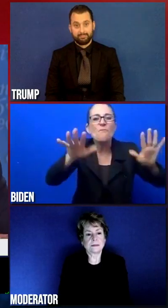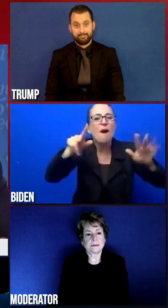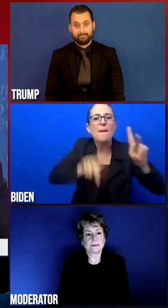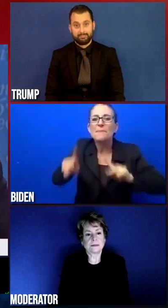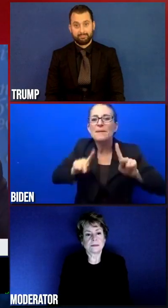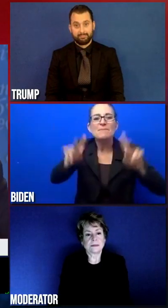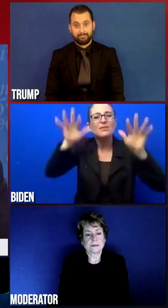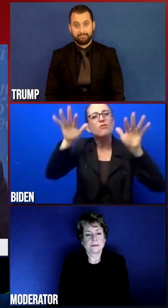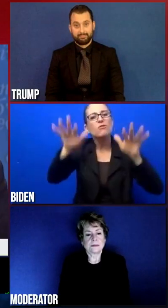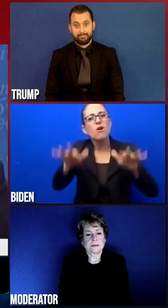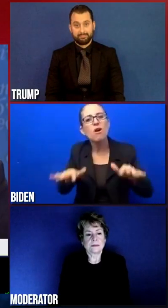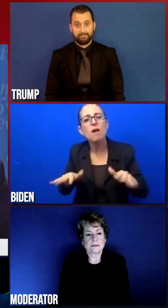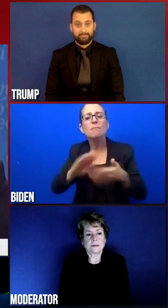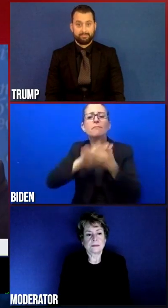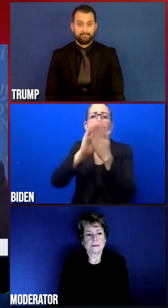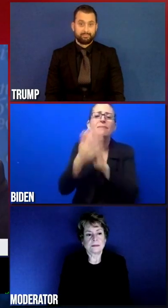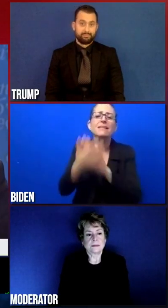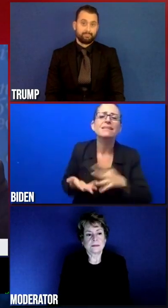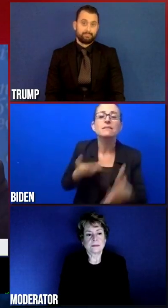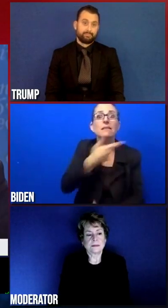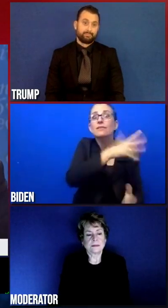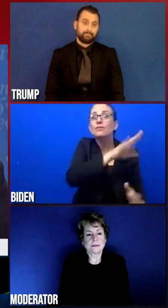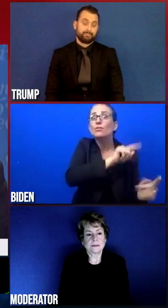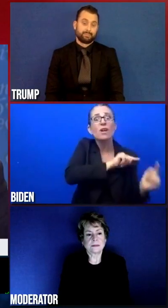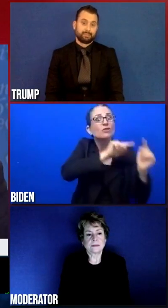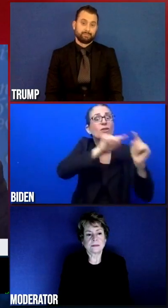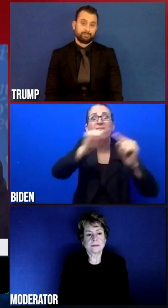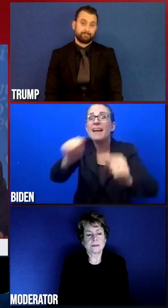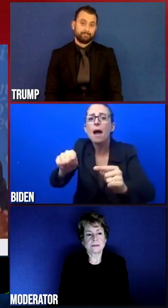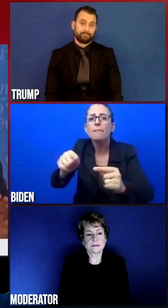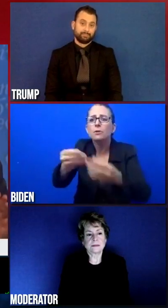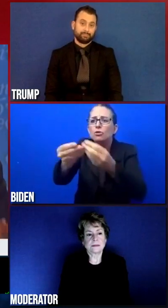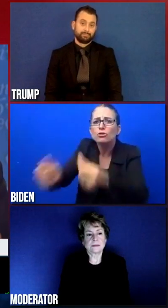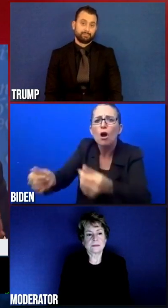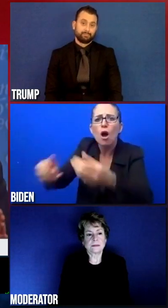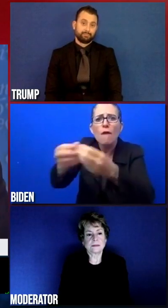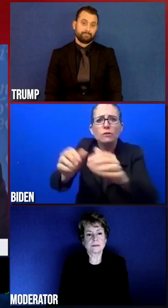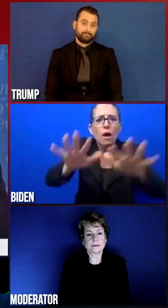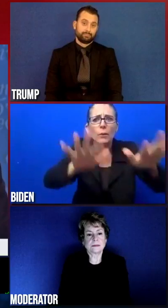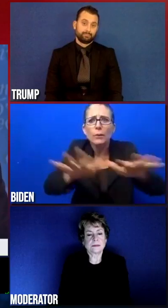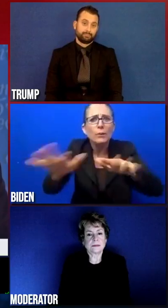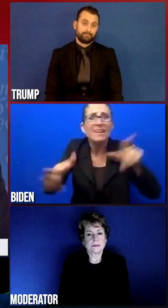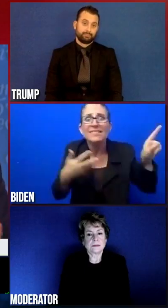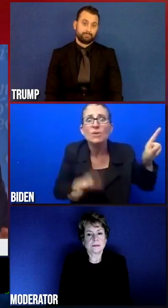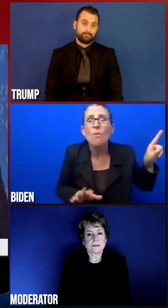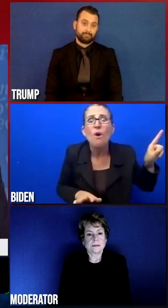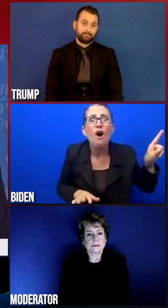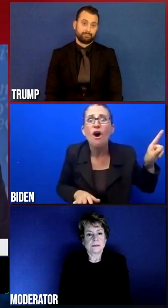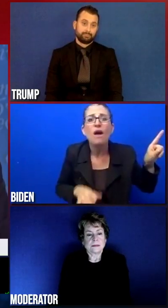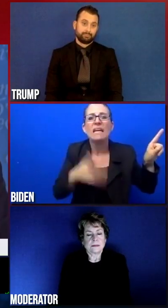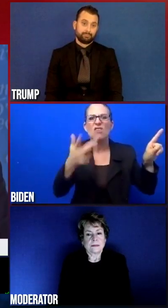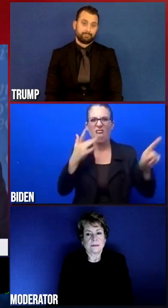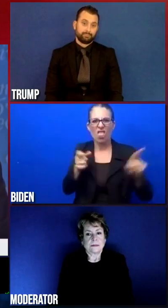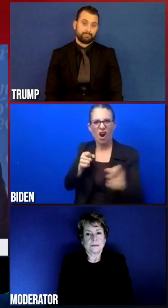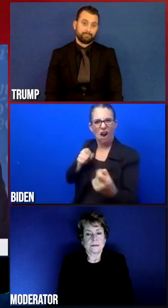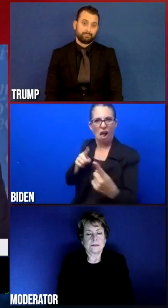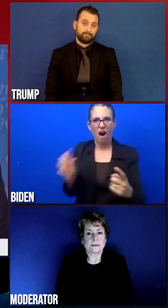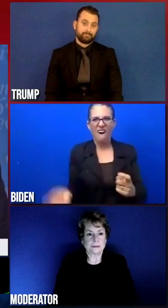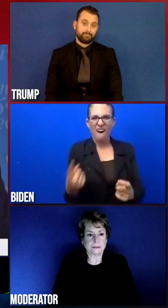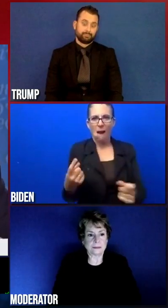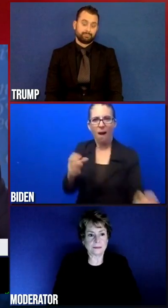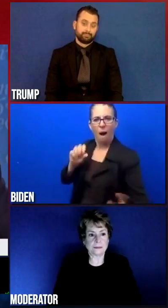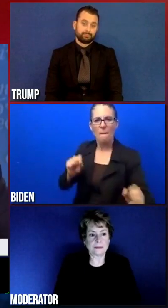let's get everybody together, figure out how to deal with this. What's he do? He just pours gasoline in the fire constantly, and every